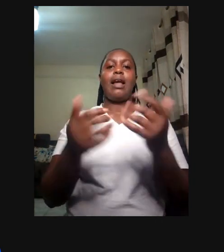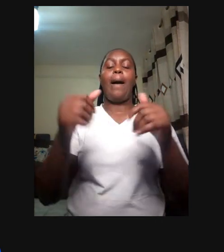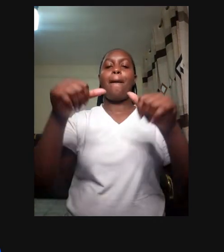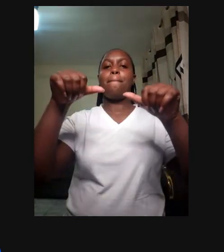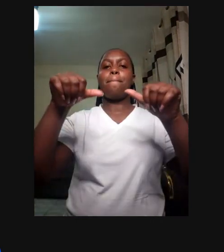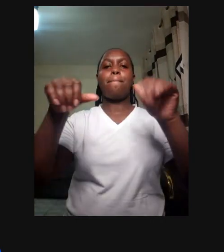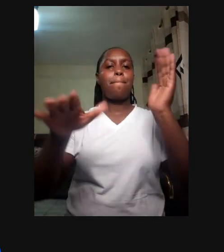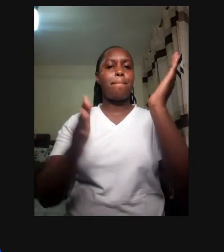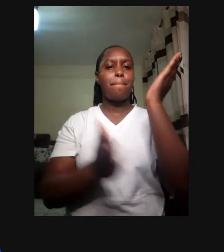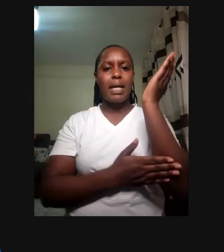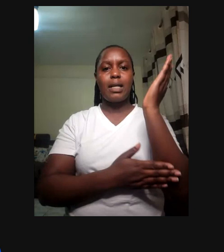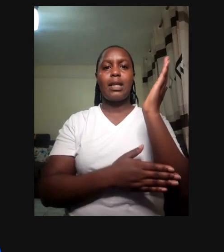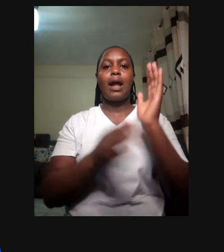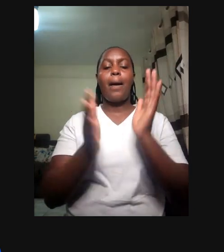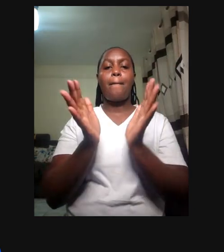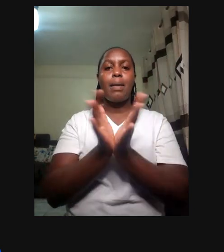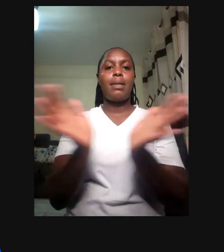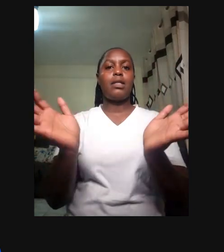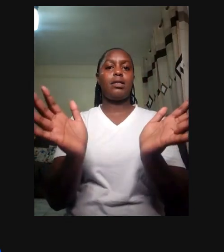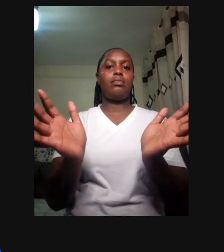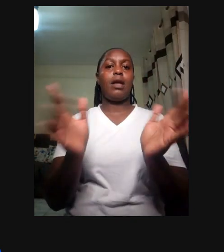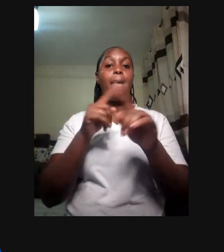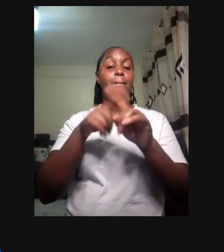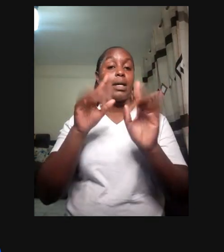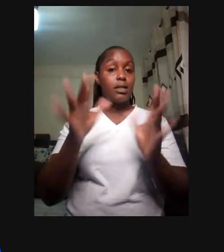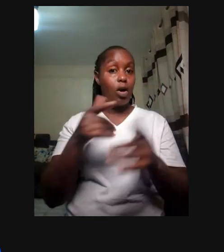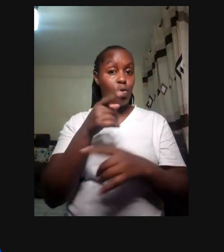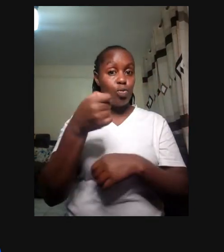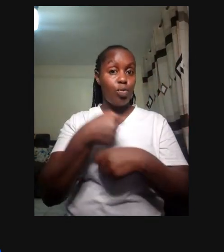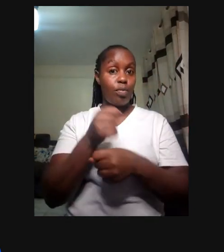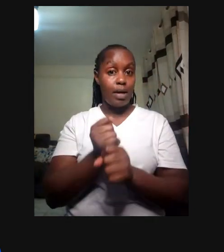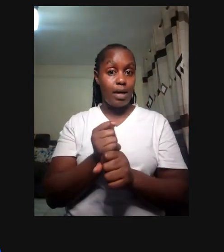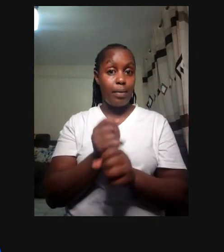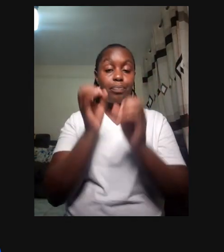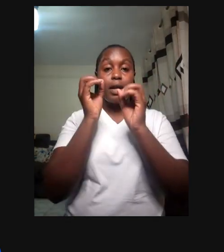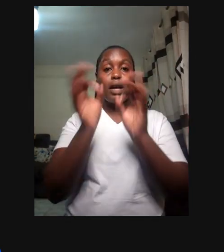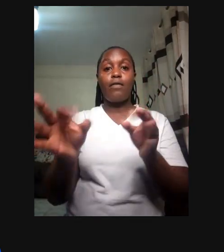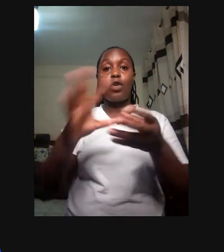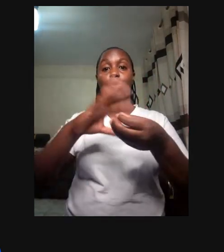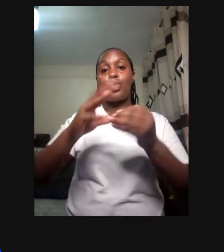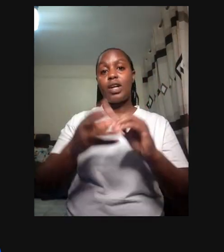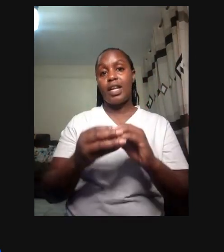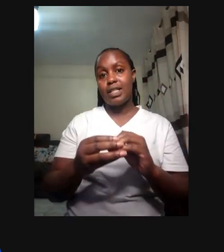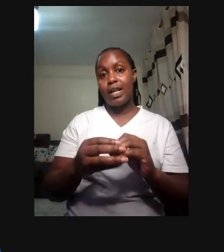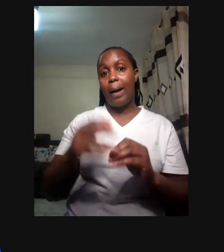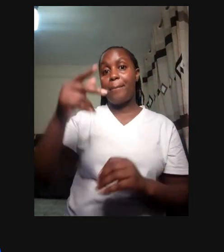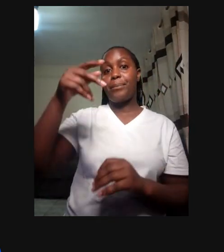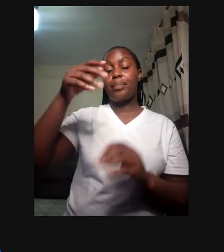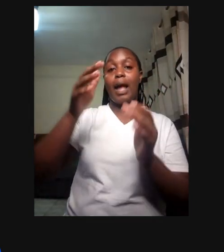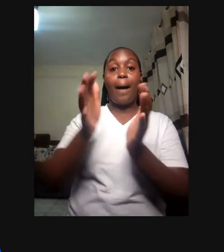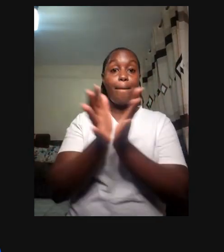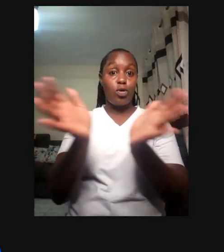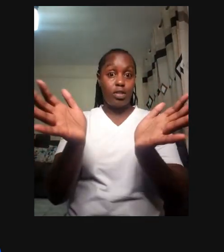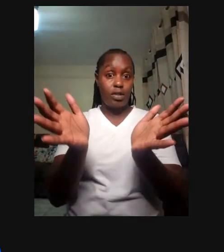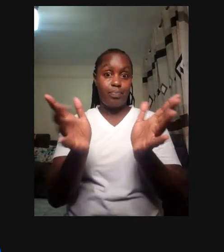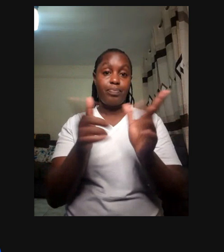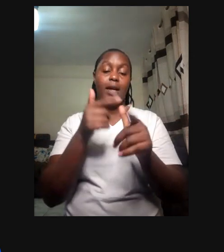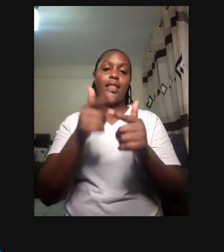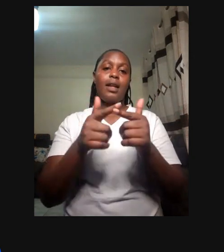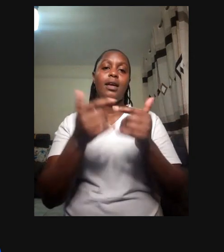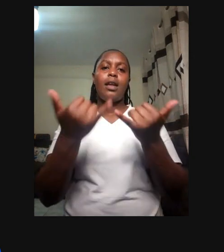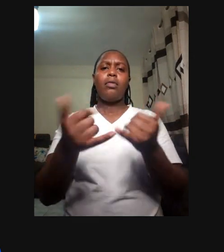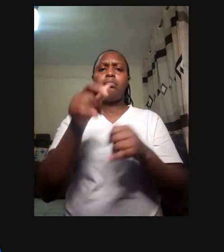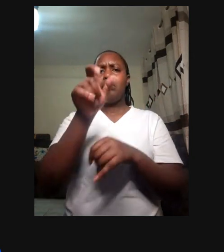you convert it. Like let's say if you create a post there and then someone goes and they're talking